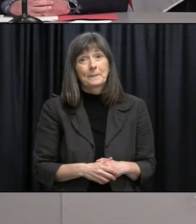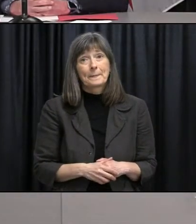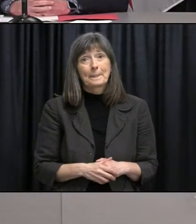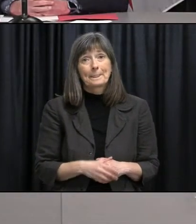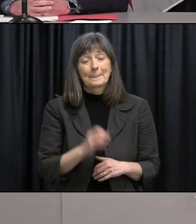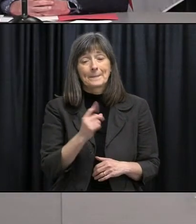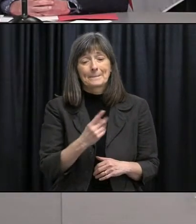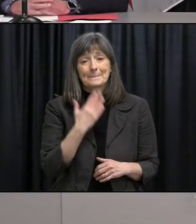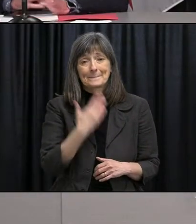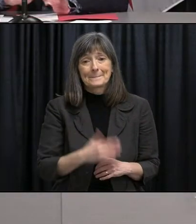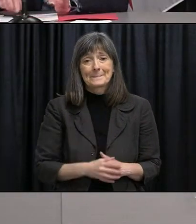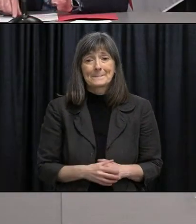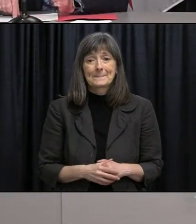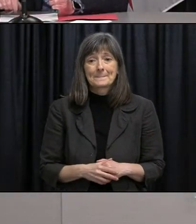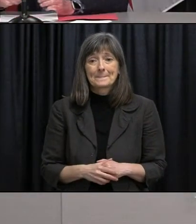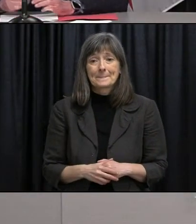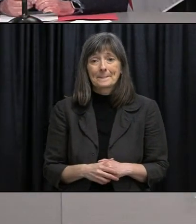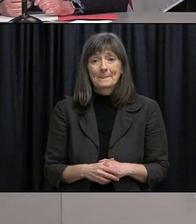Okay, great. Thanks.